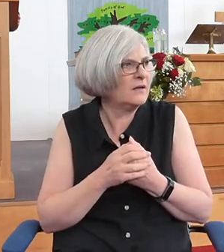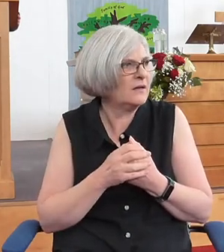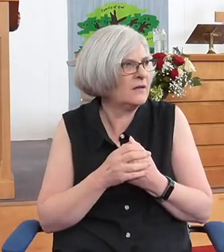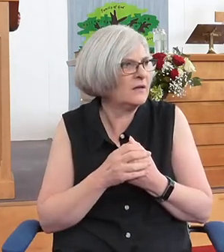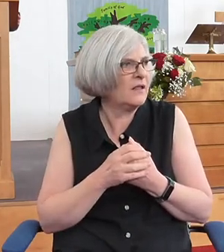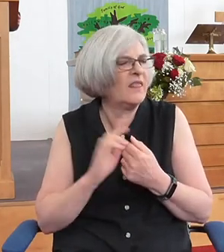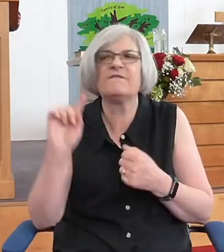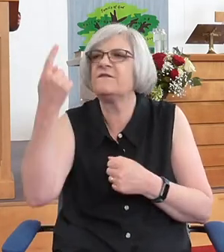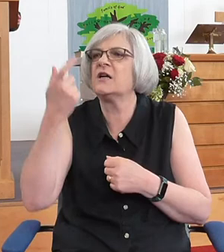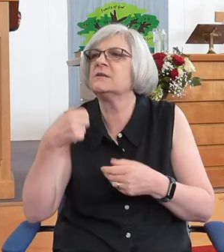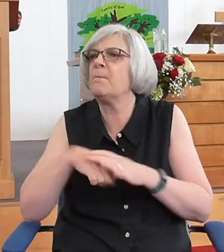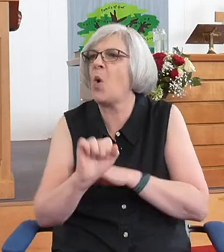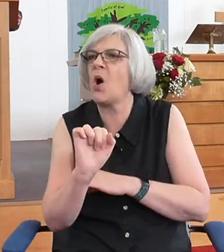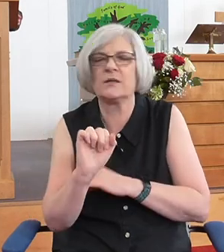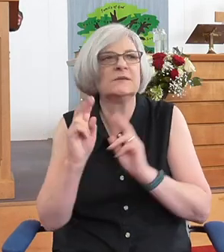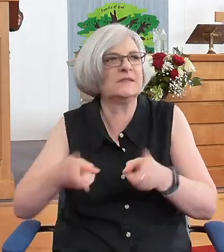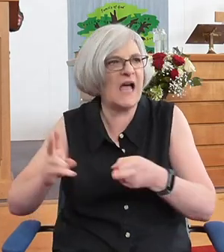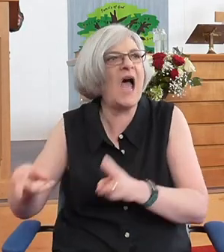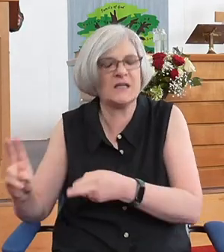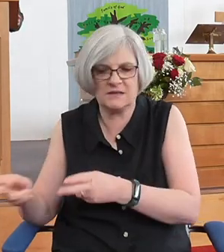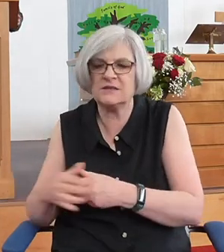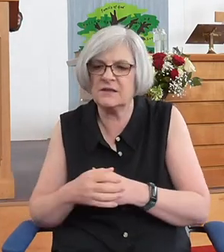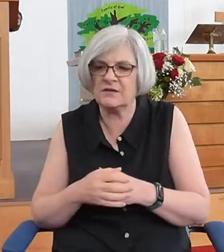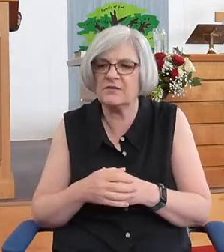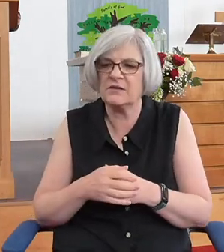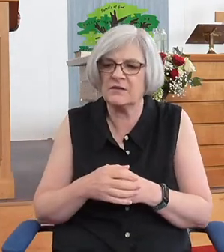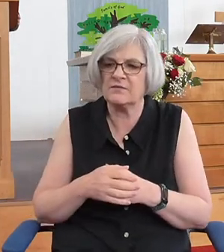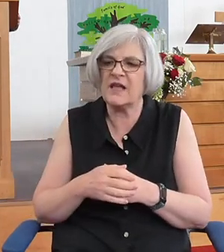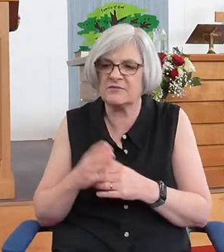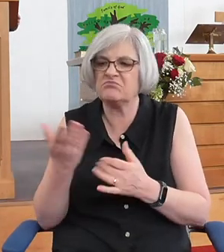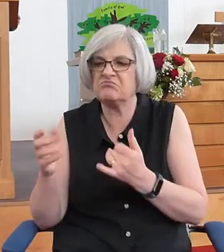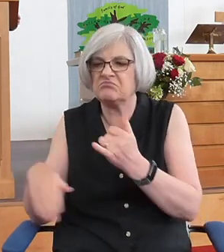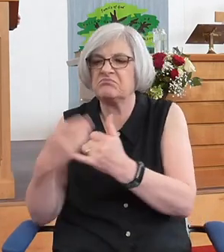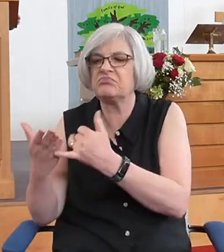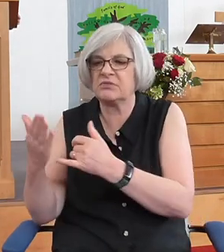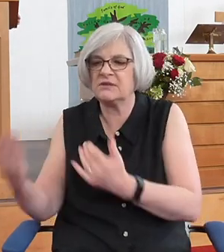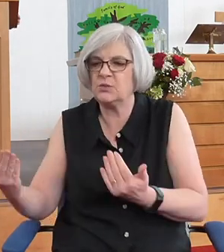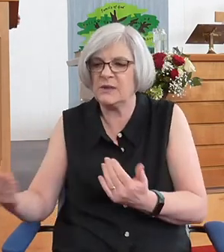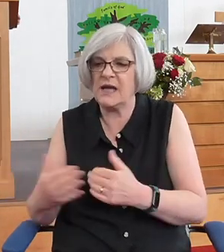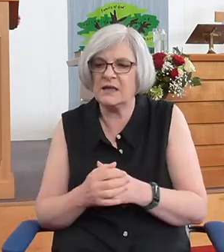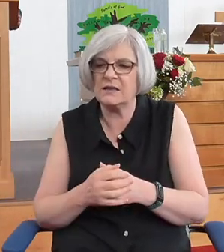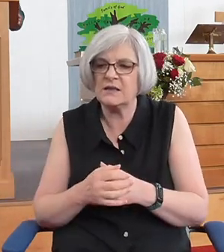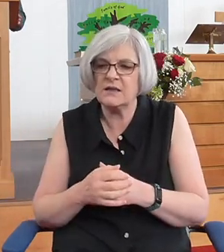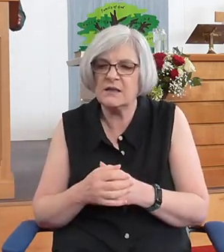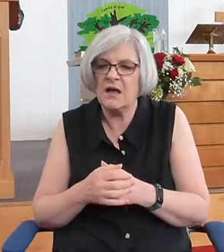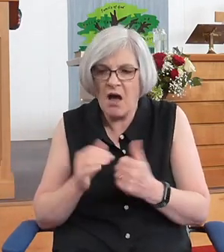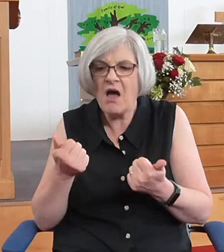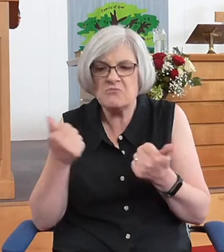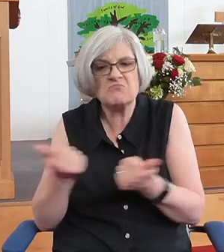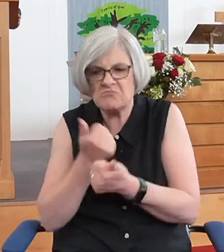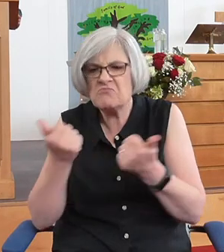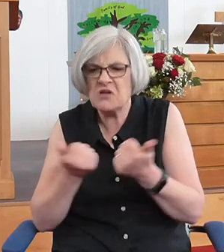died. The firstborn all died, which is where we've got to today. You're not done badly.